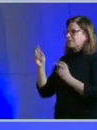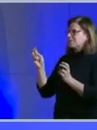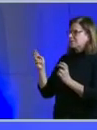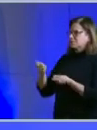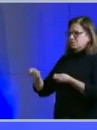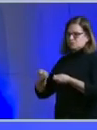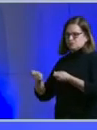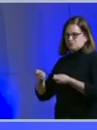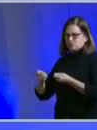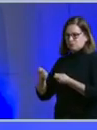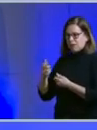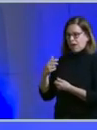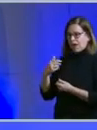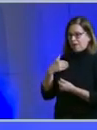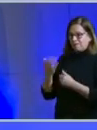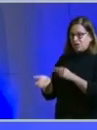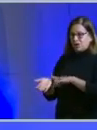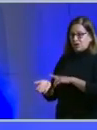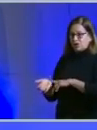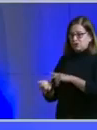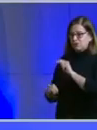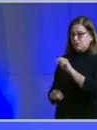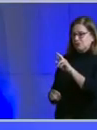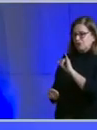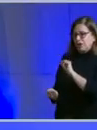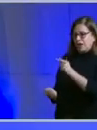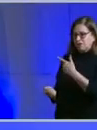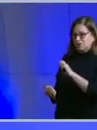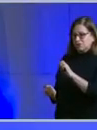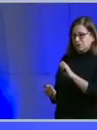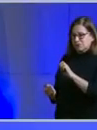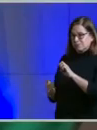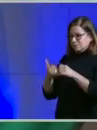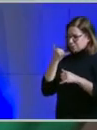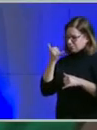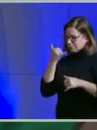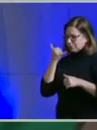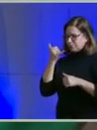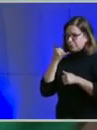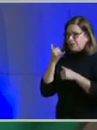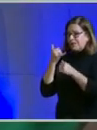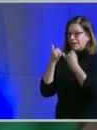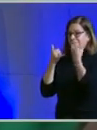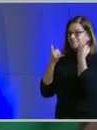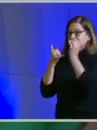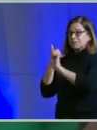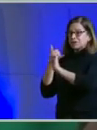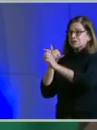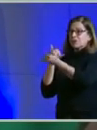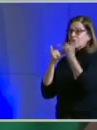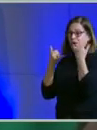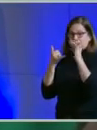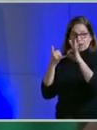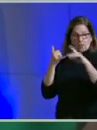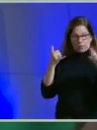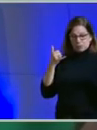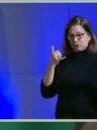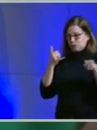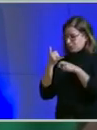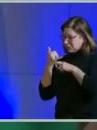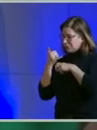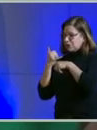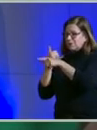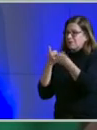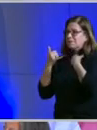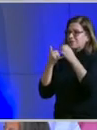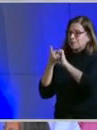nurse triage line connects very low acuity callers to 911, say people with a headache or flu-like symptoms, and provides